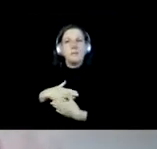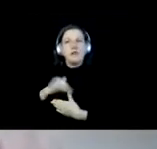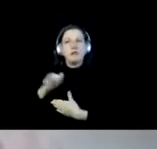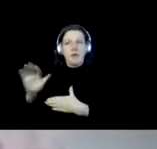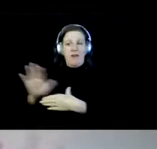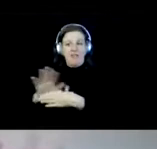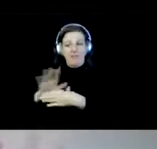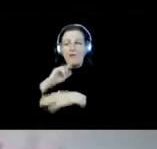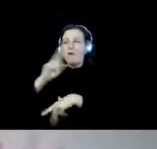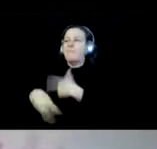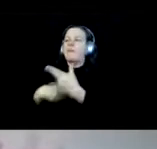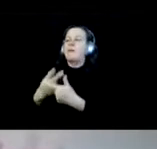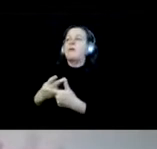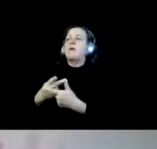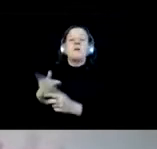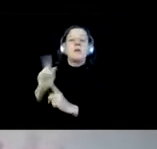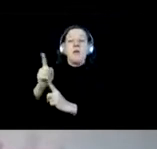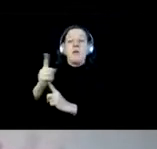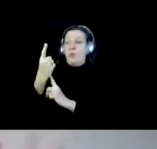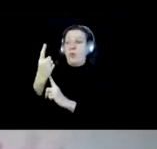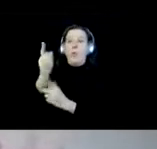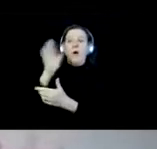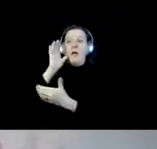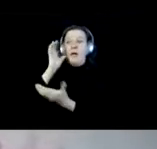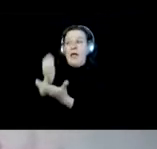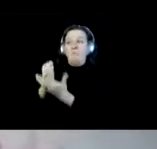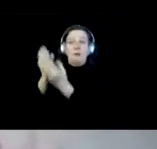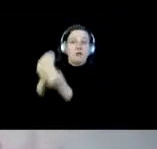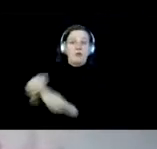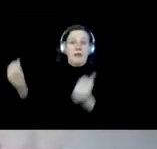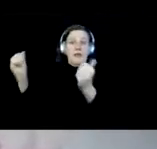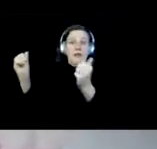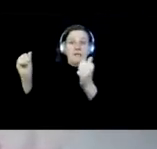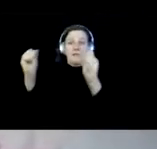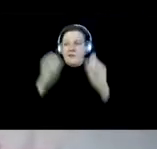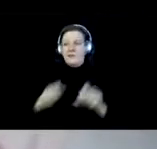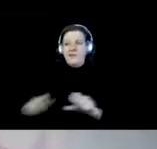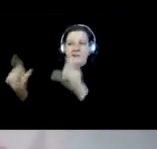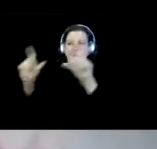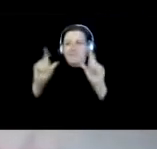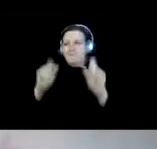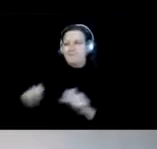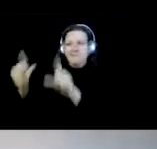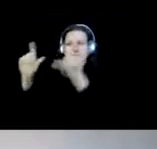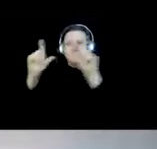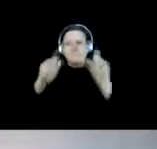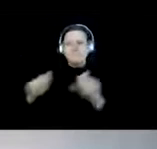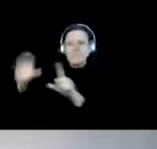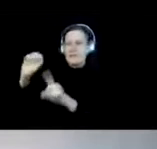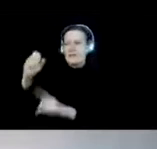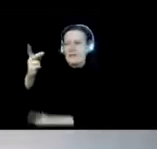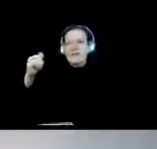as soon as one image leaves, another one comes, and it has this kind of epic pace that we've kind of become addicted to.